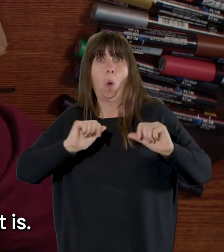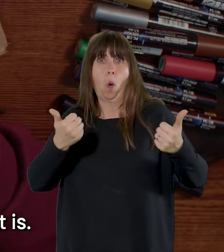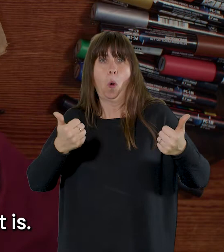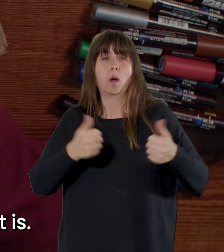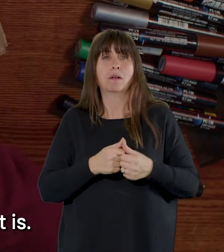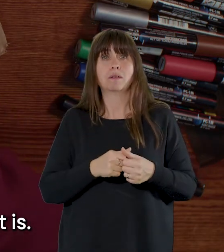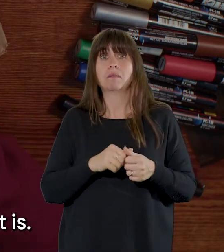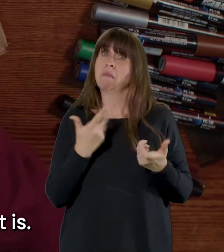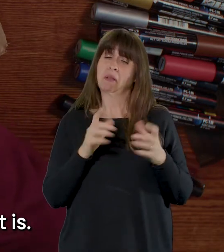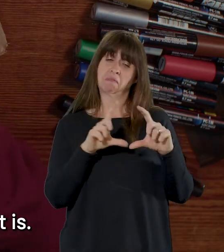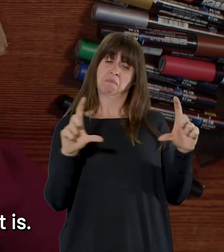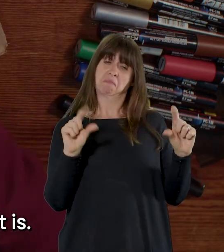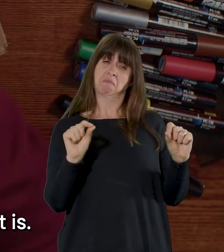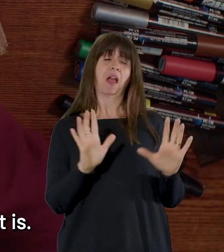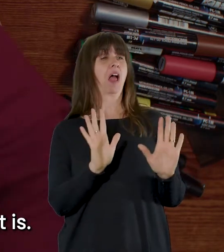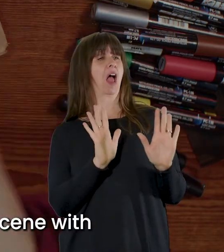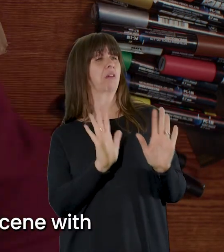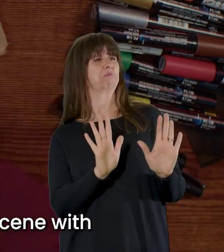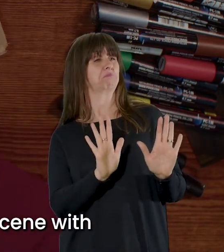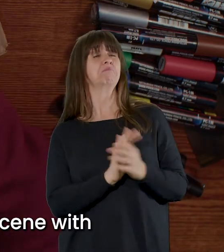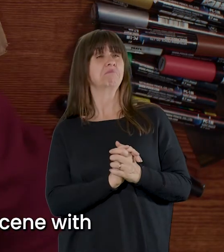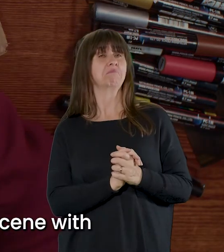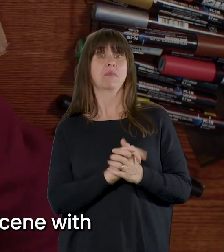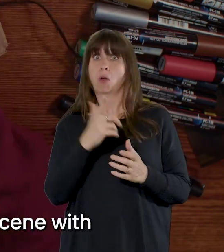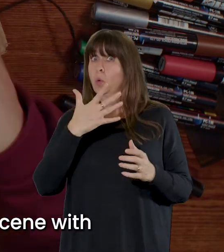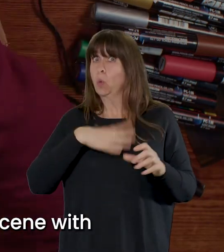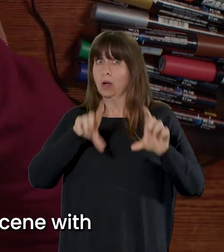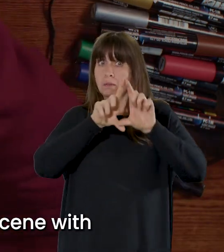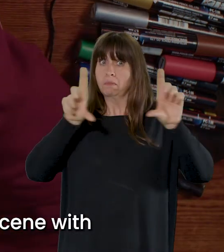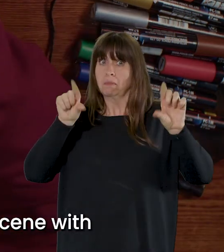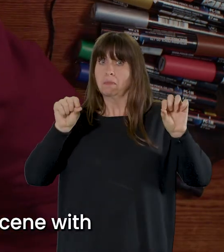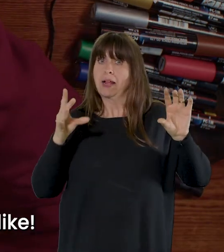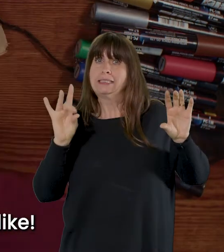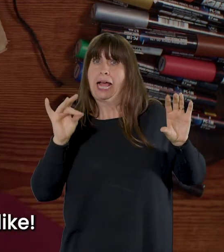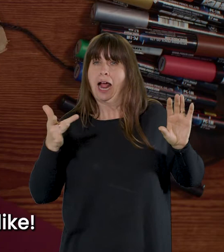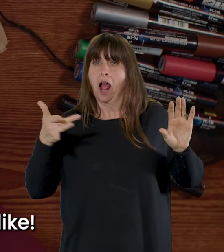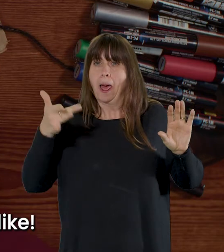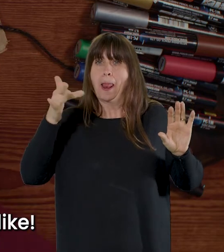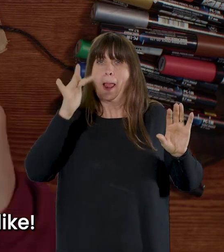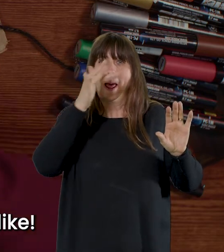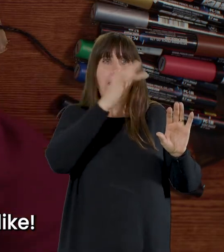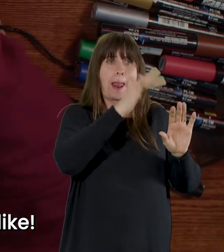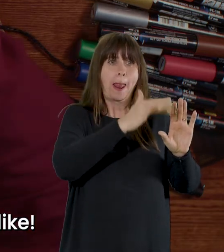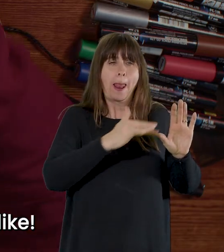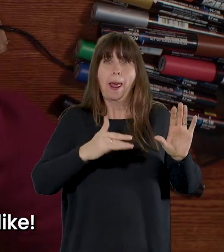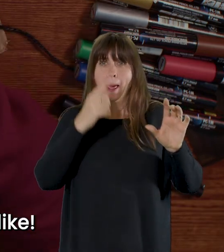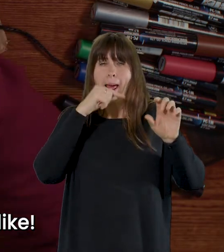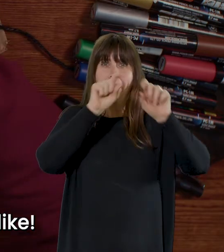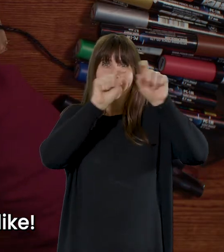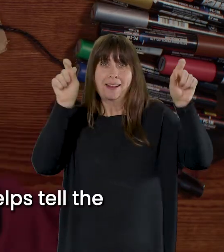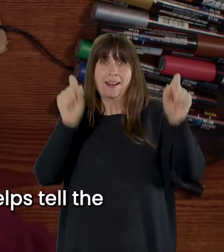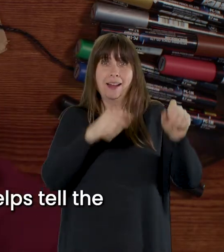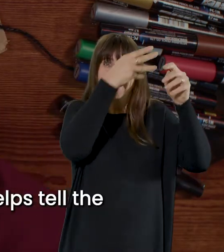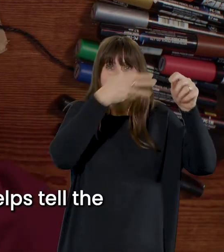You may like your diorama scene as it is, but you're also welcome to embellish your scene with gems, buttons, ribbons, whatever you